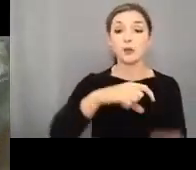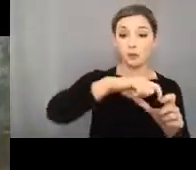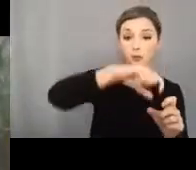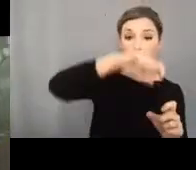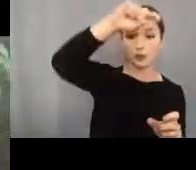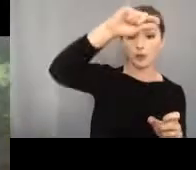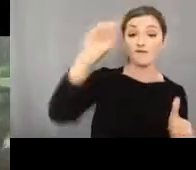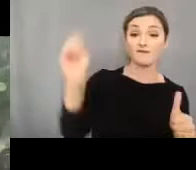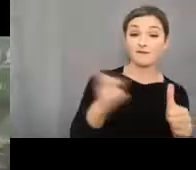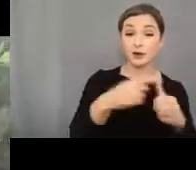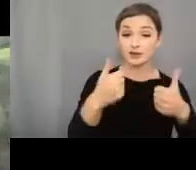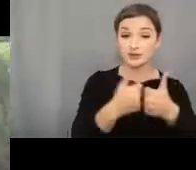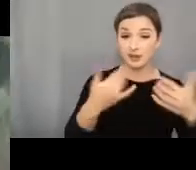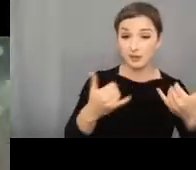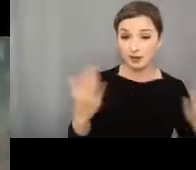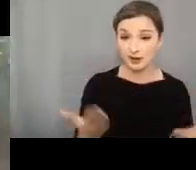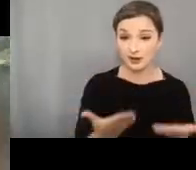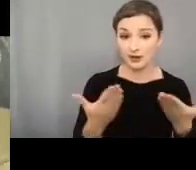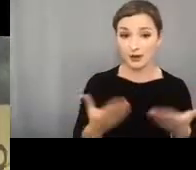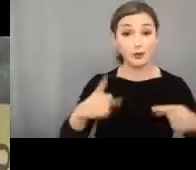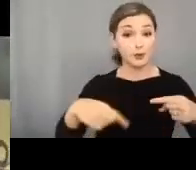1967. And